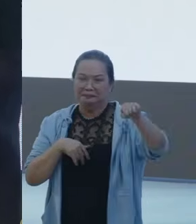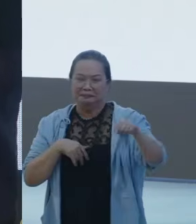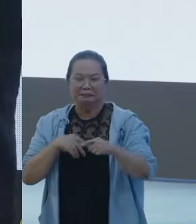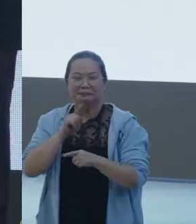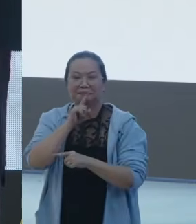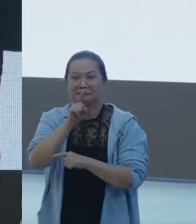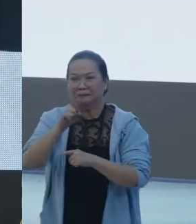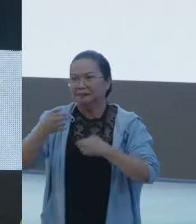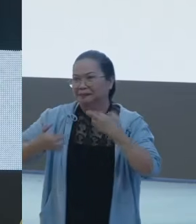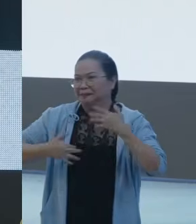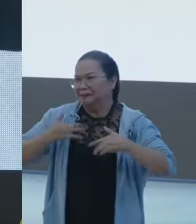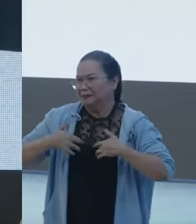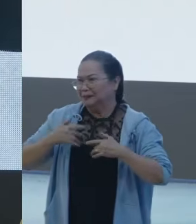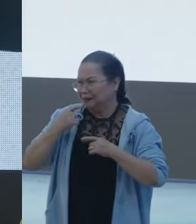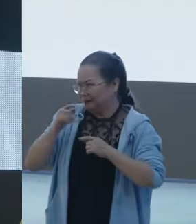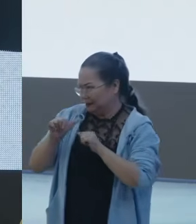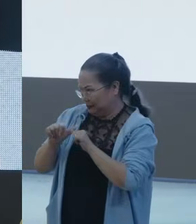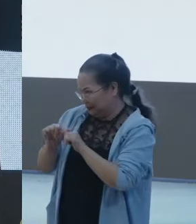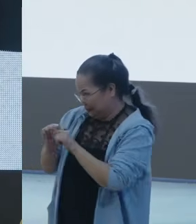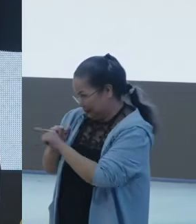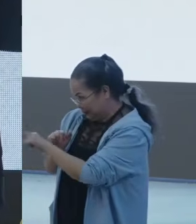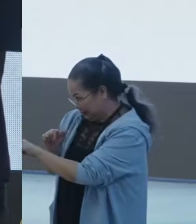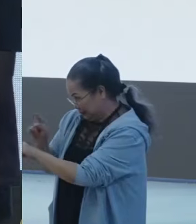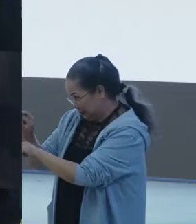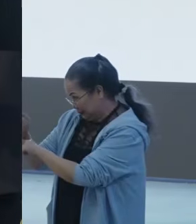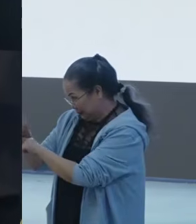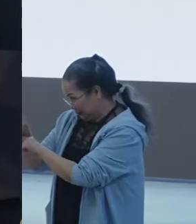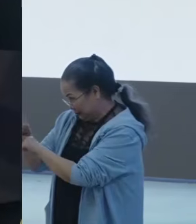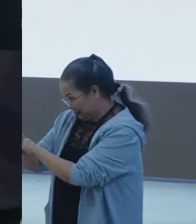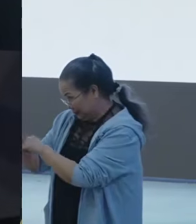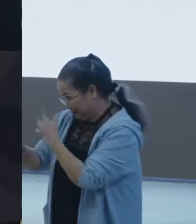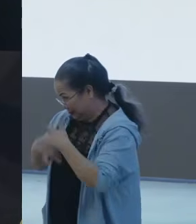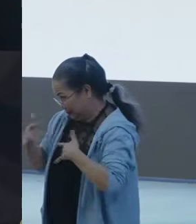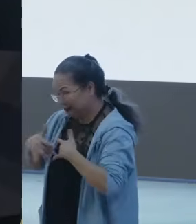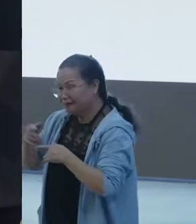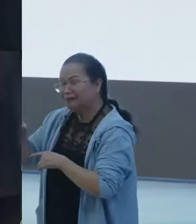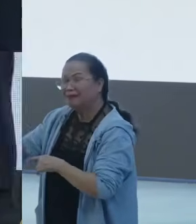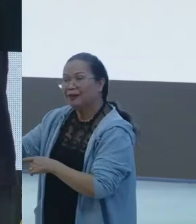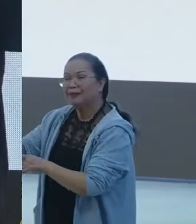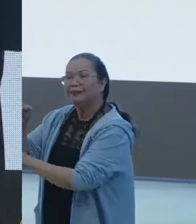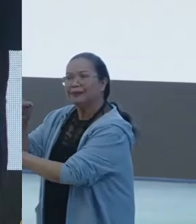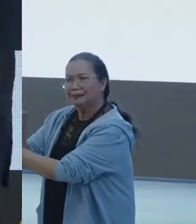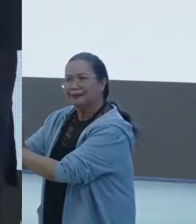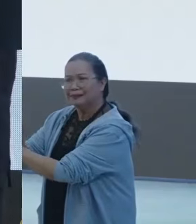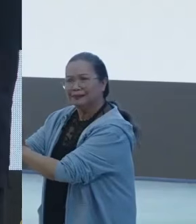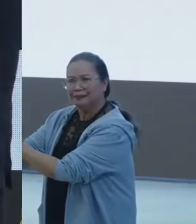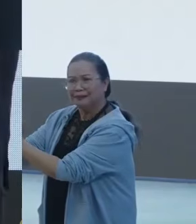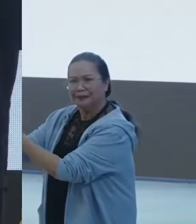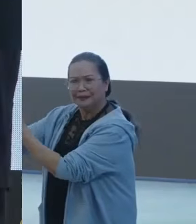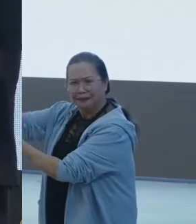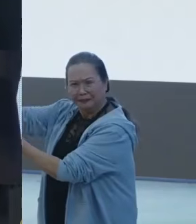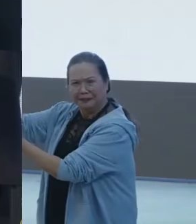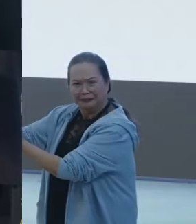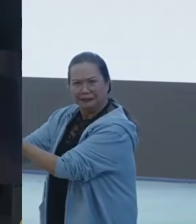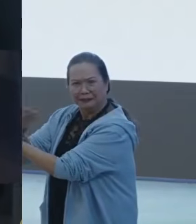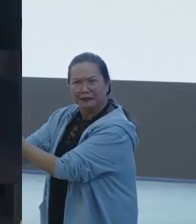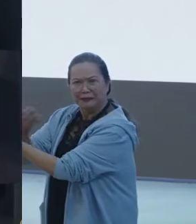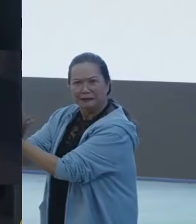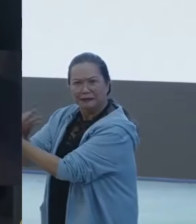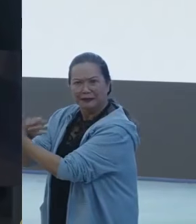we rejoice still more at the joy of Titus, because his spirit has been refreshed by you all.